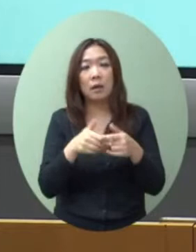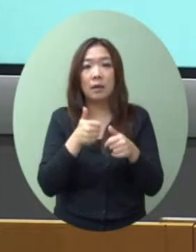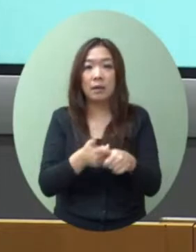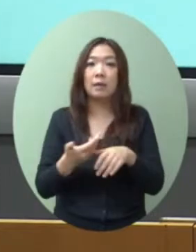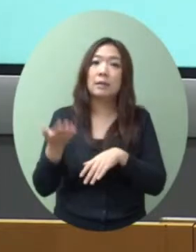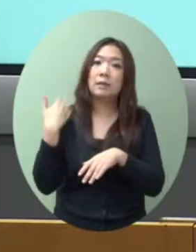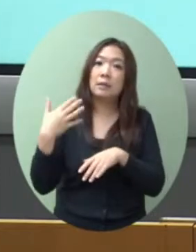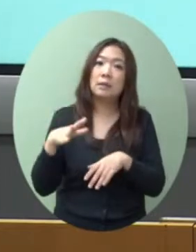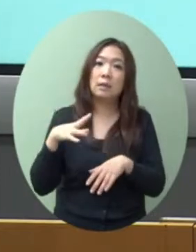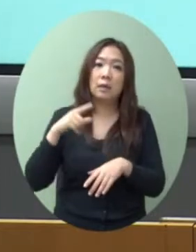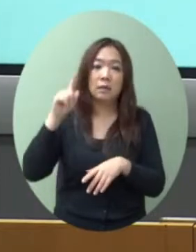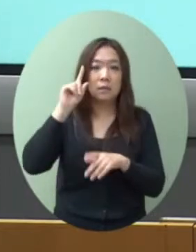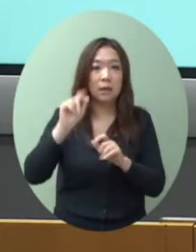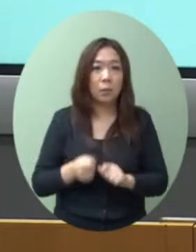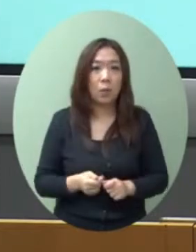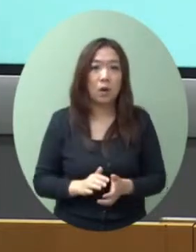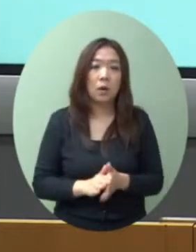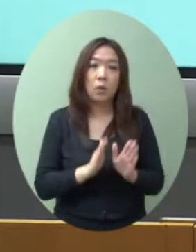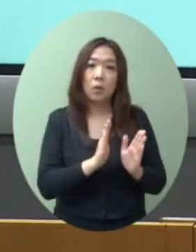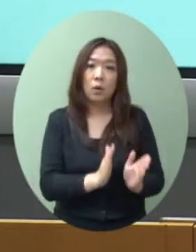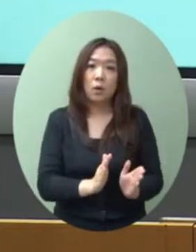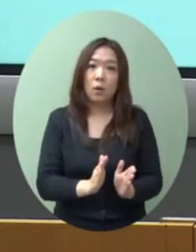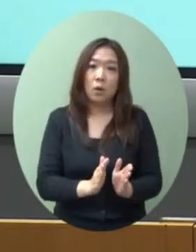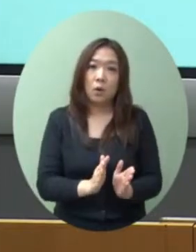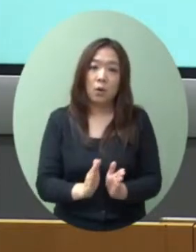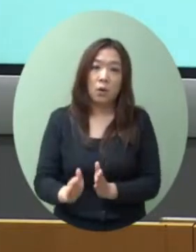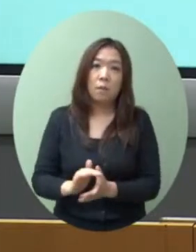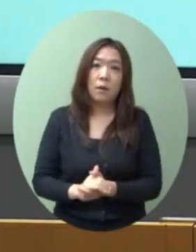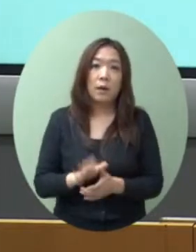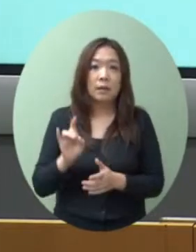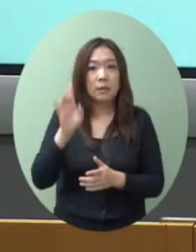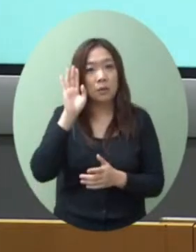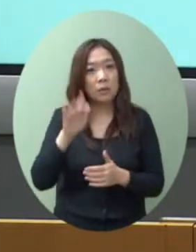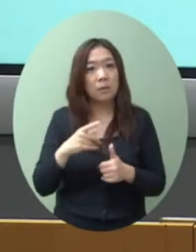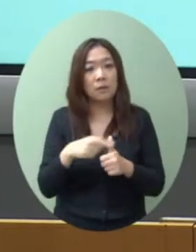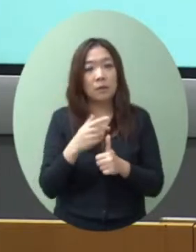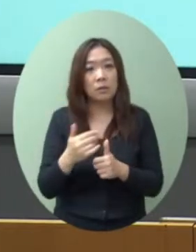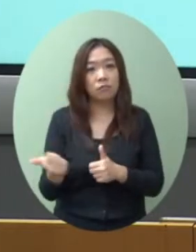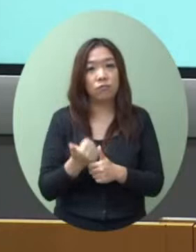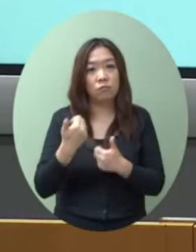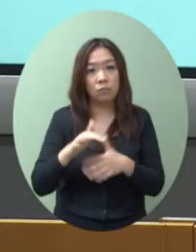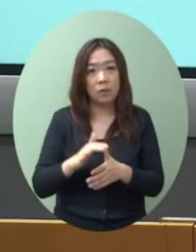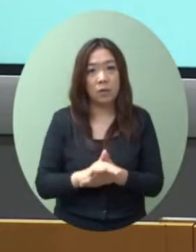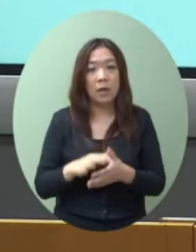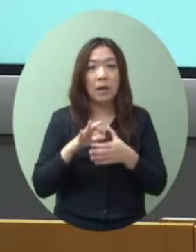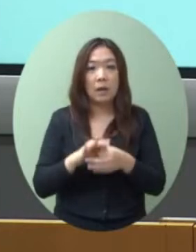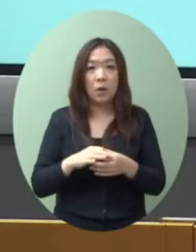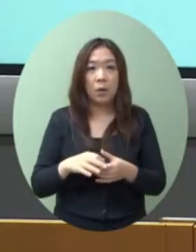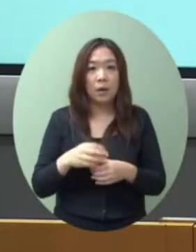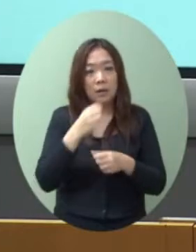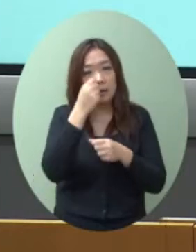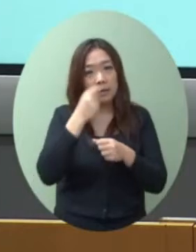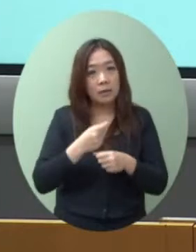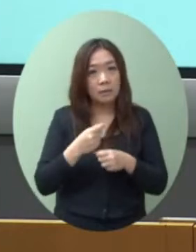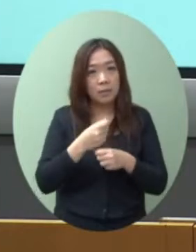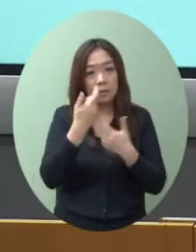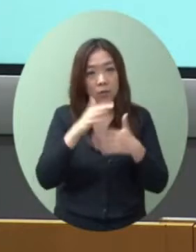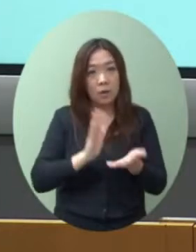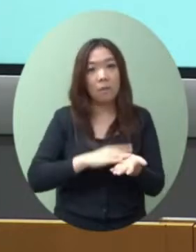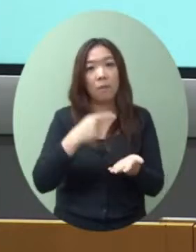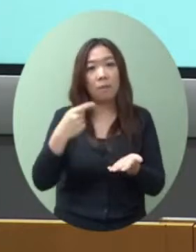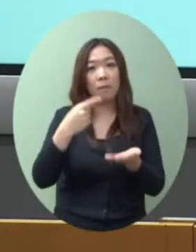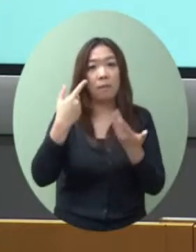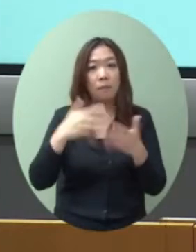currently staying in quarantine hotels, as per previous arrangements, we will ask them to complete all